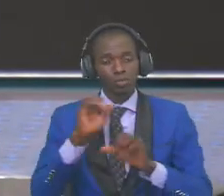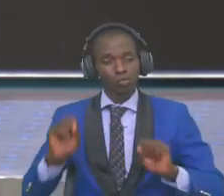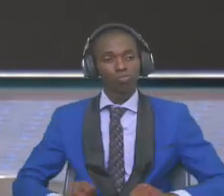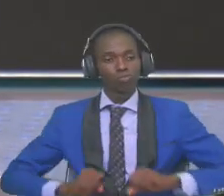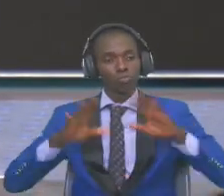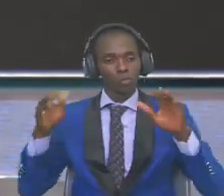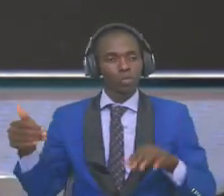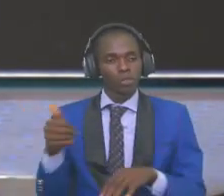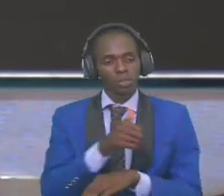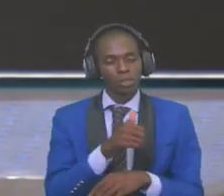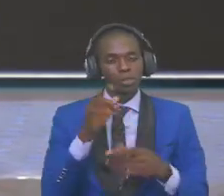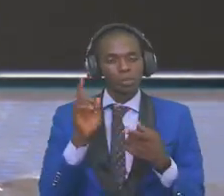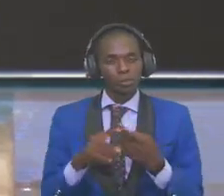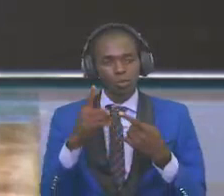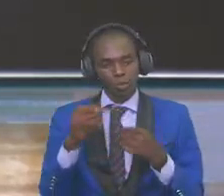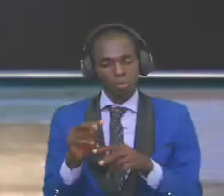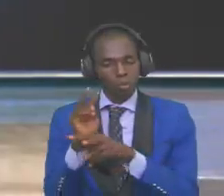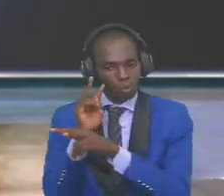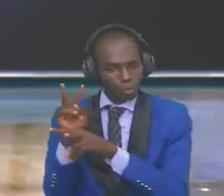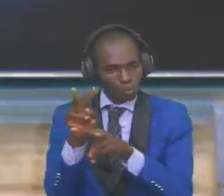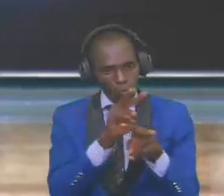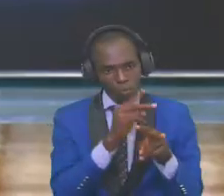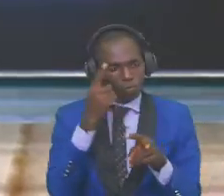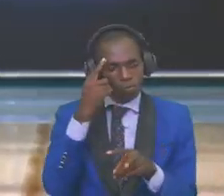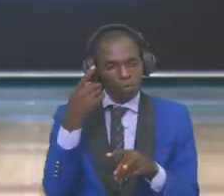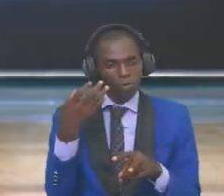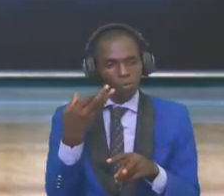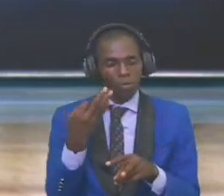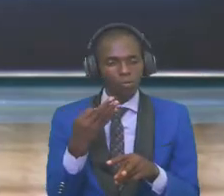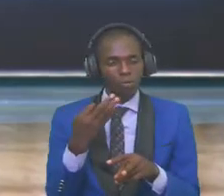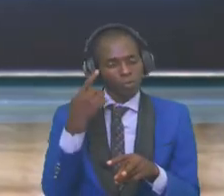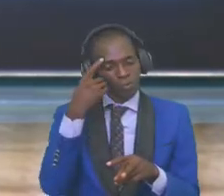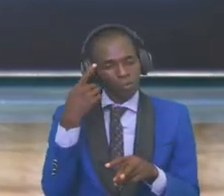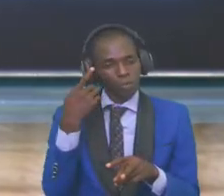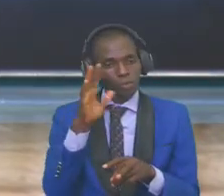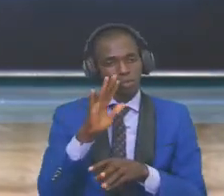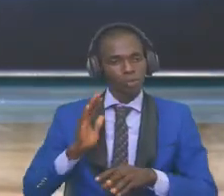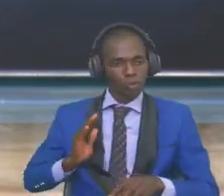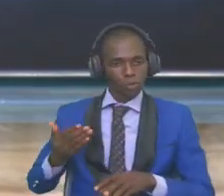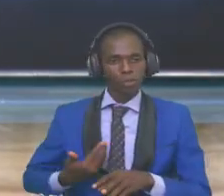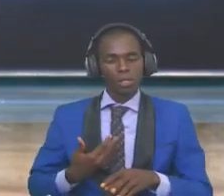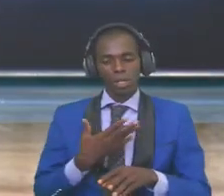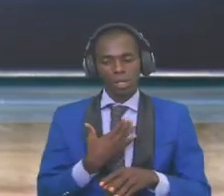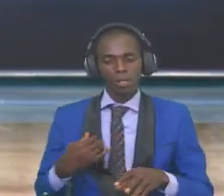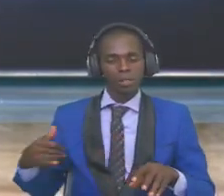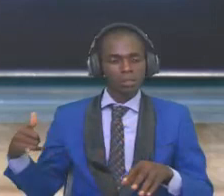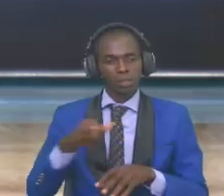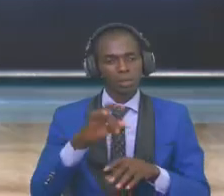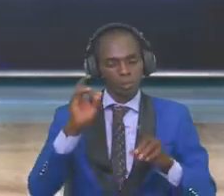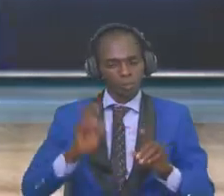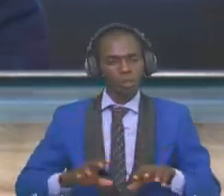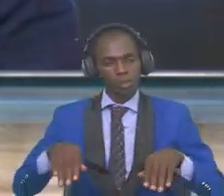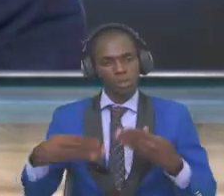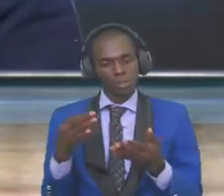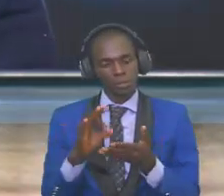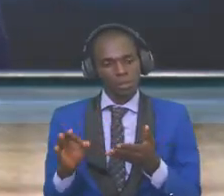yourselves for the watch for your souls, as they that must give account, that they may